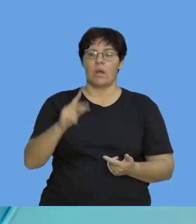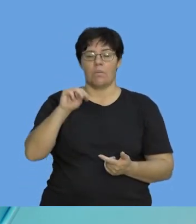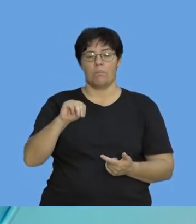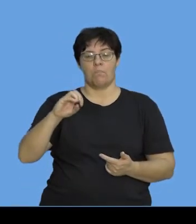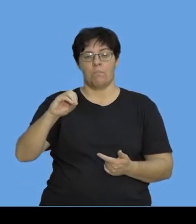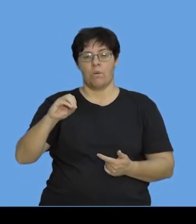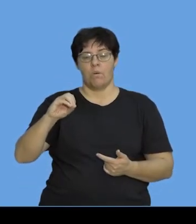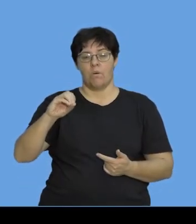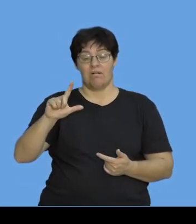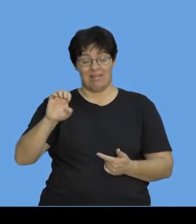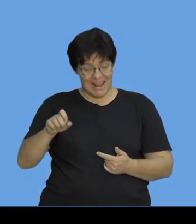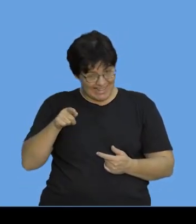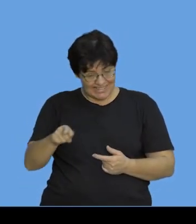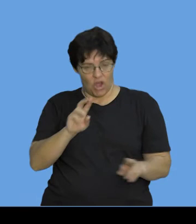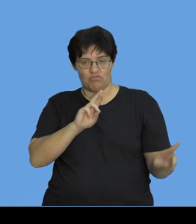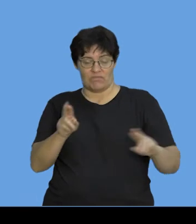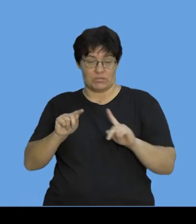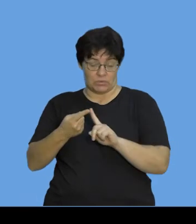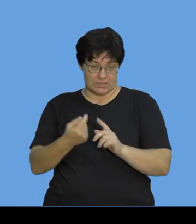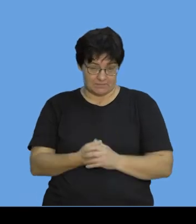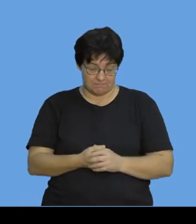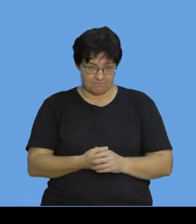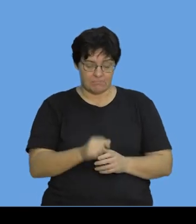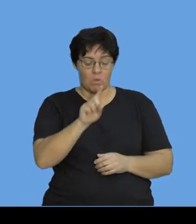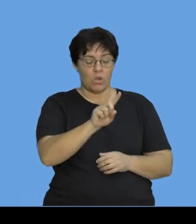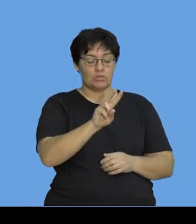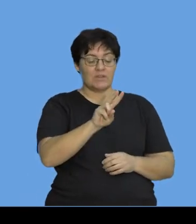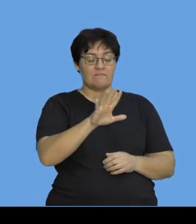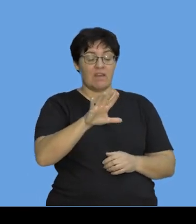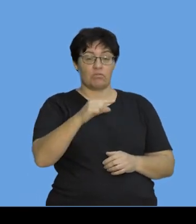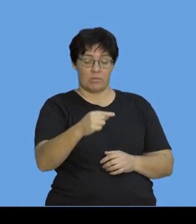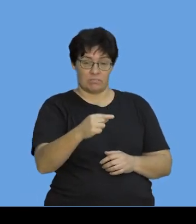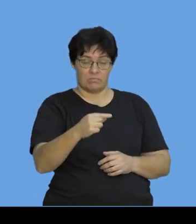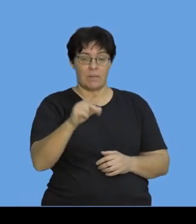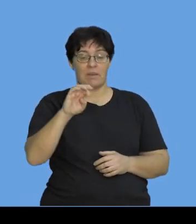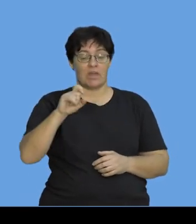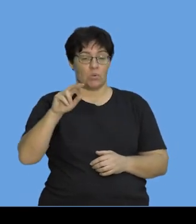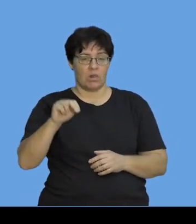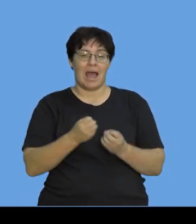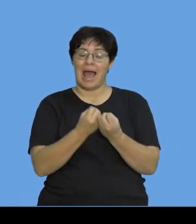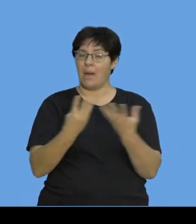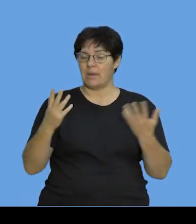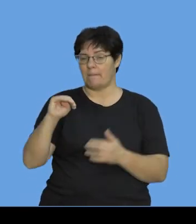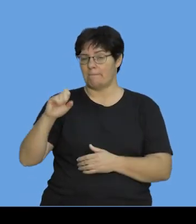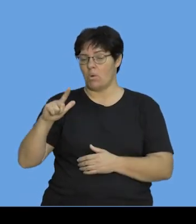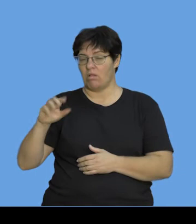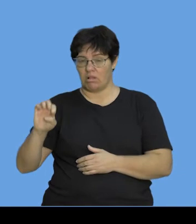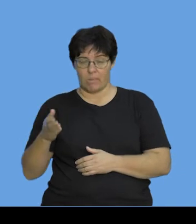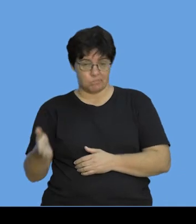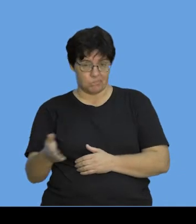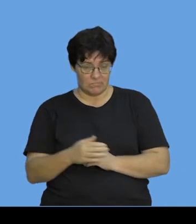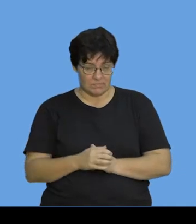ask ourselves, in a 125 gram sample of methanol, how many moles of it are present? So number of